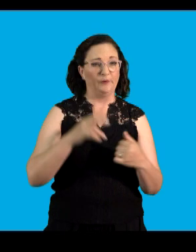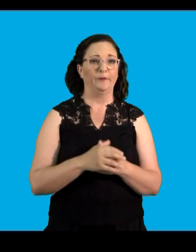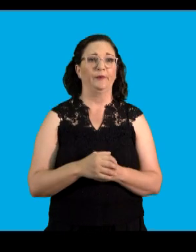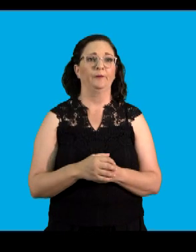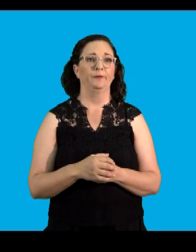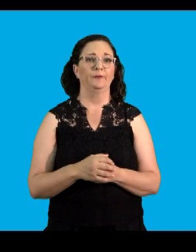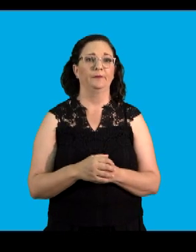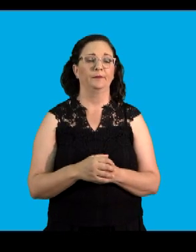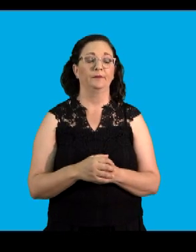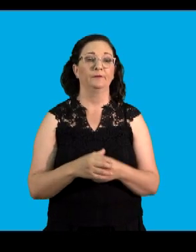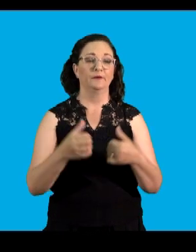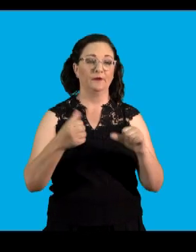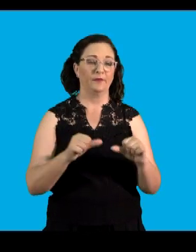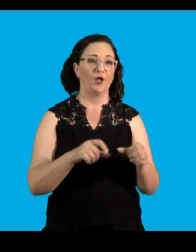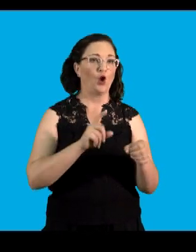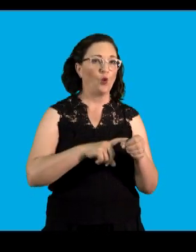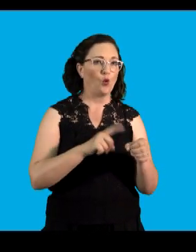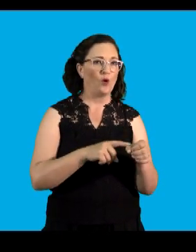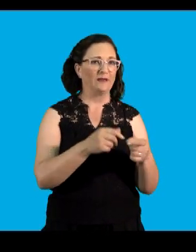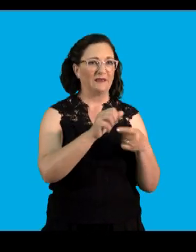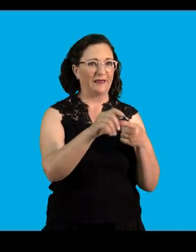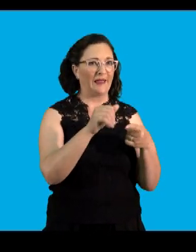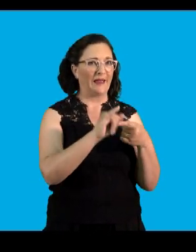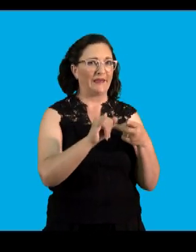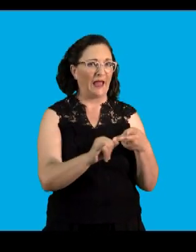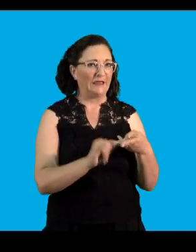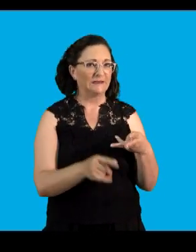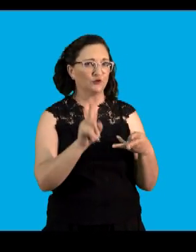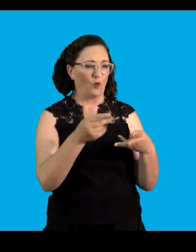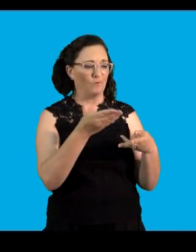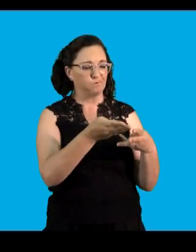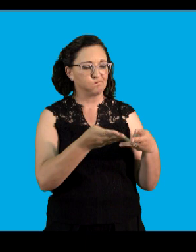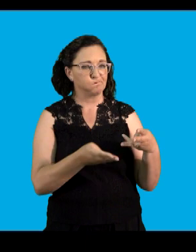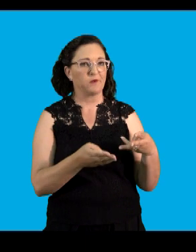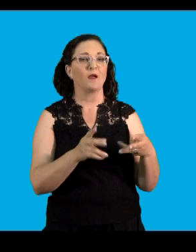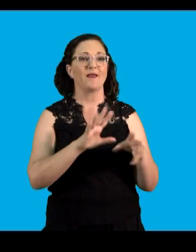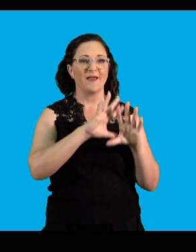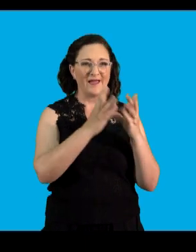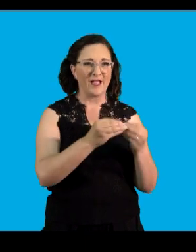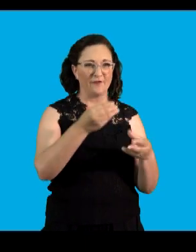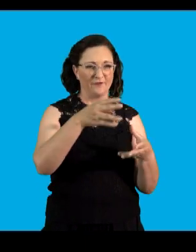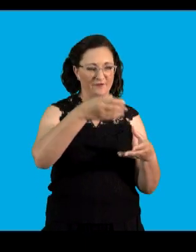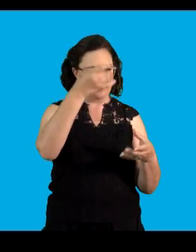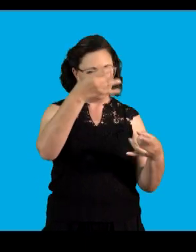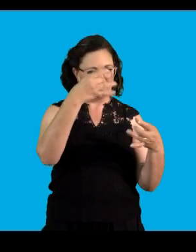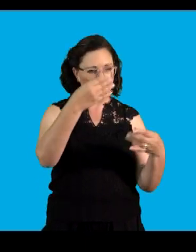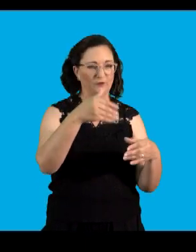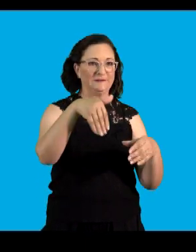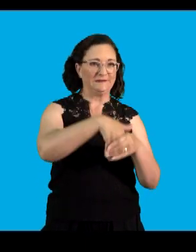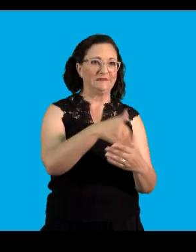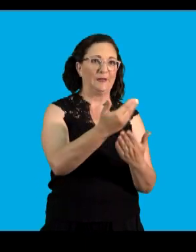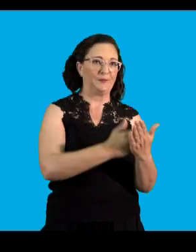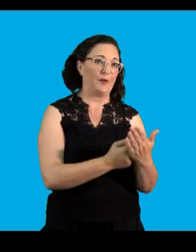at the quality indicators as well. So all that information, it forms part of your paper one